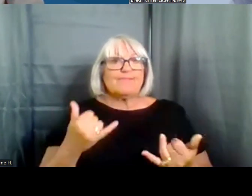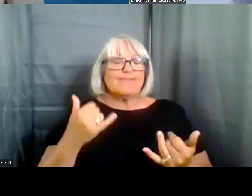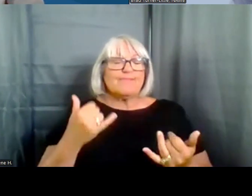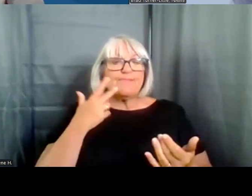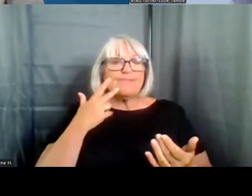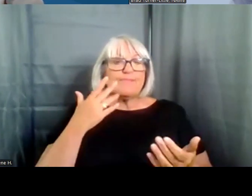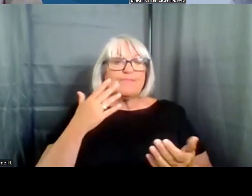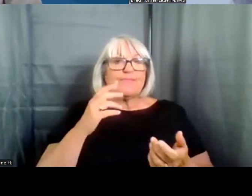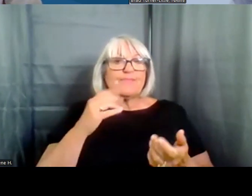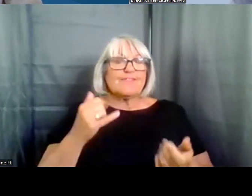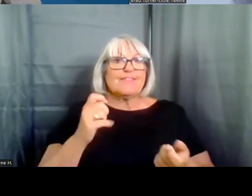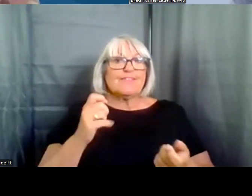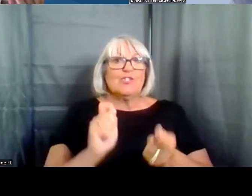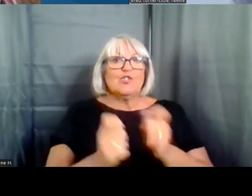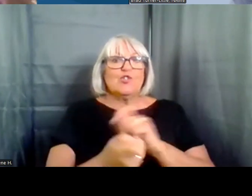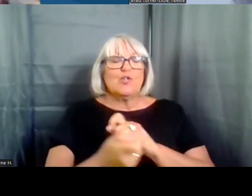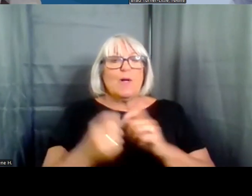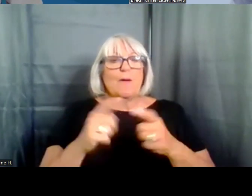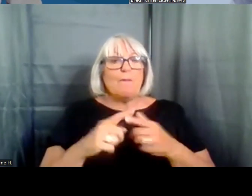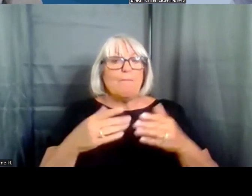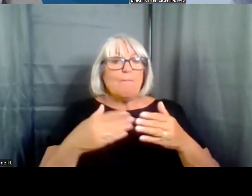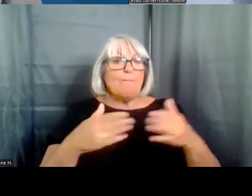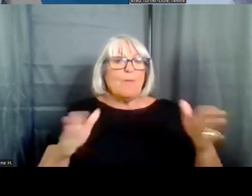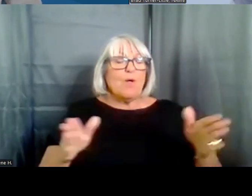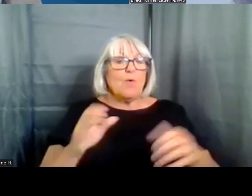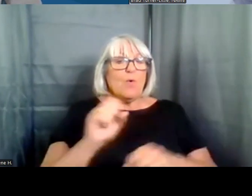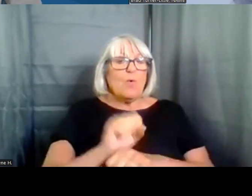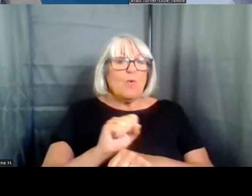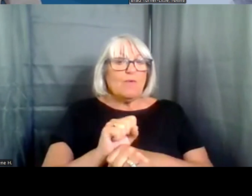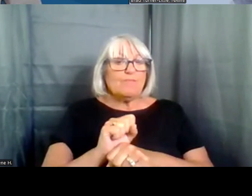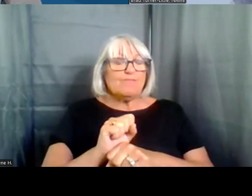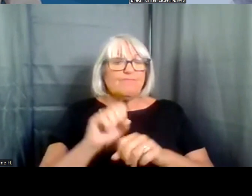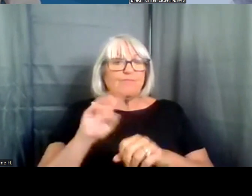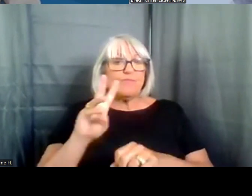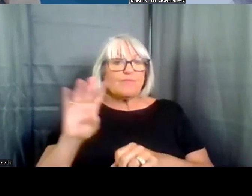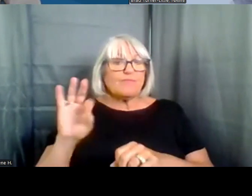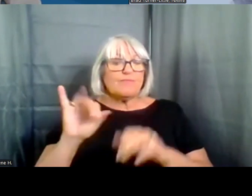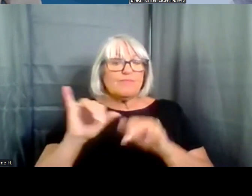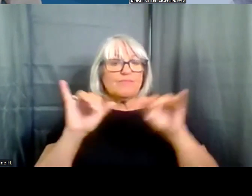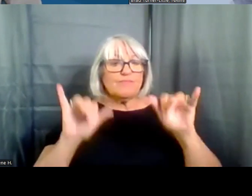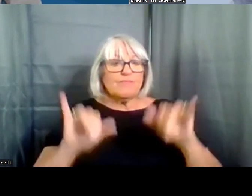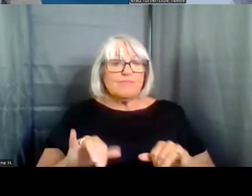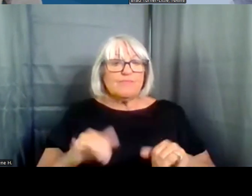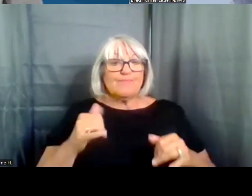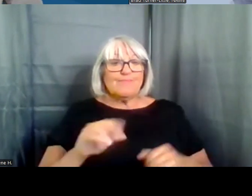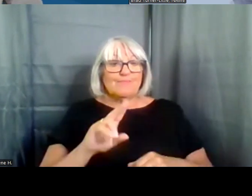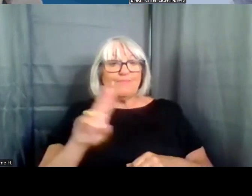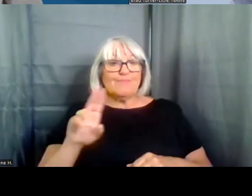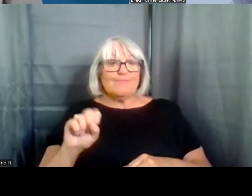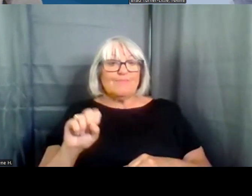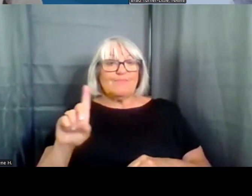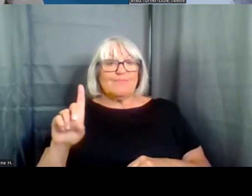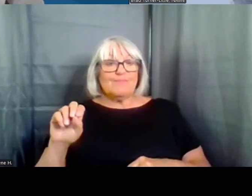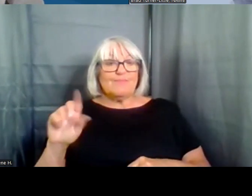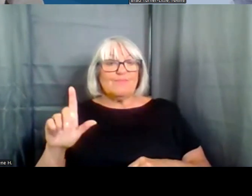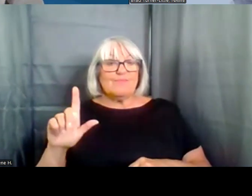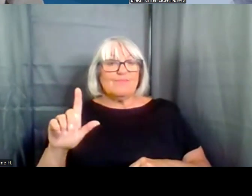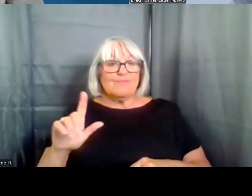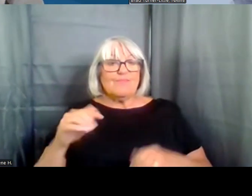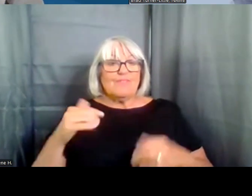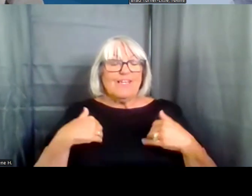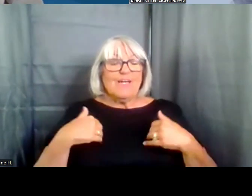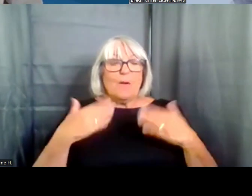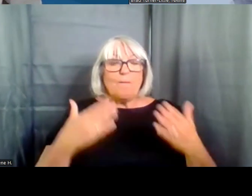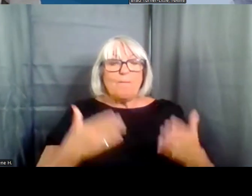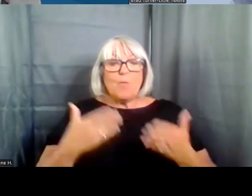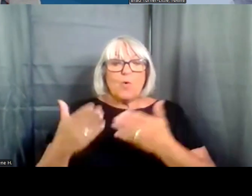public workforce system. I'd also add the U.S. Department of Labor has proposed changes to the national apprenticeship